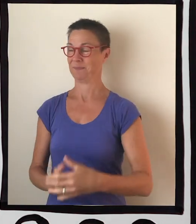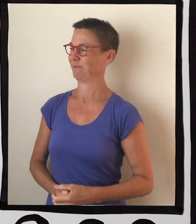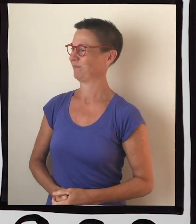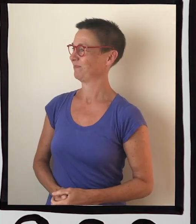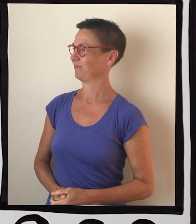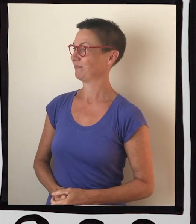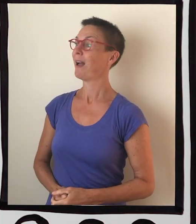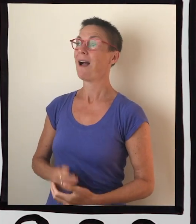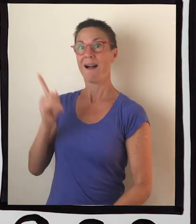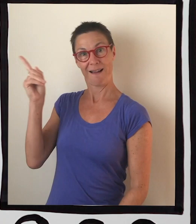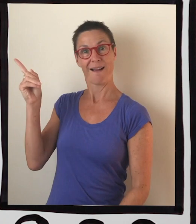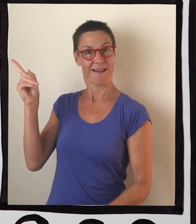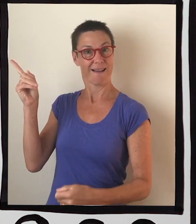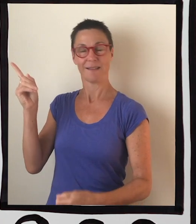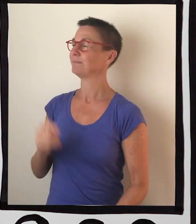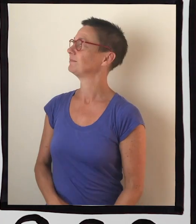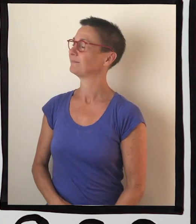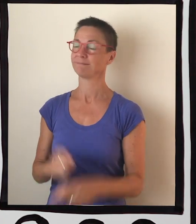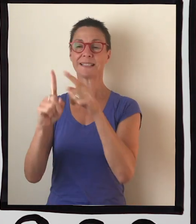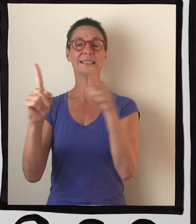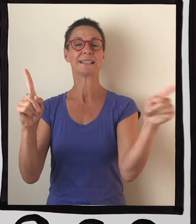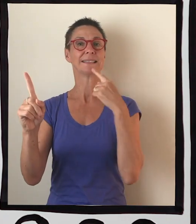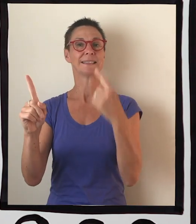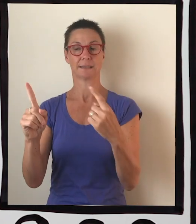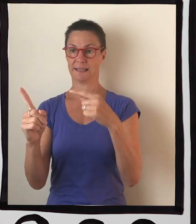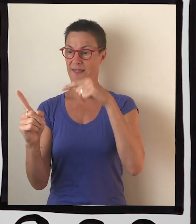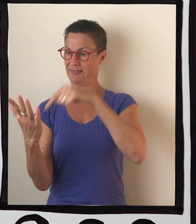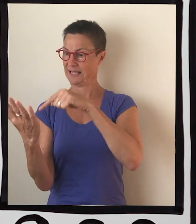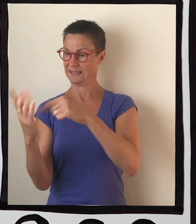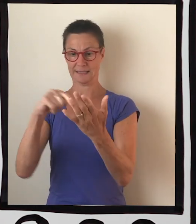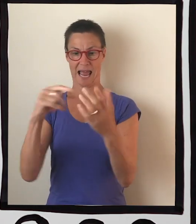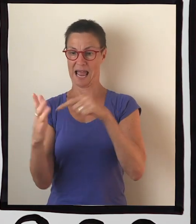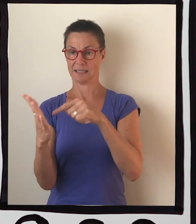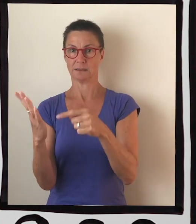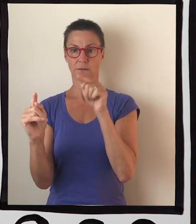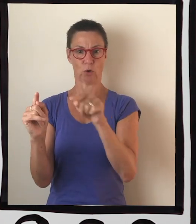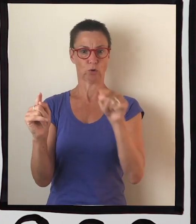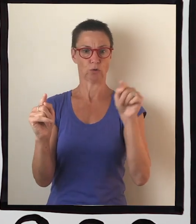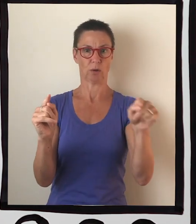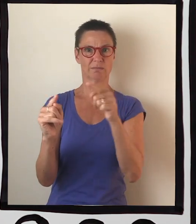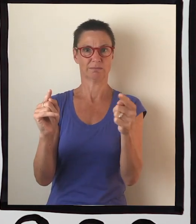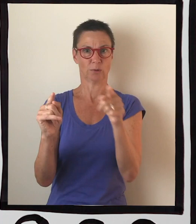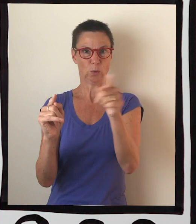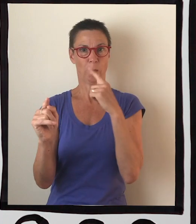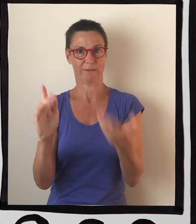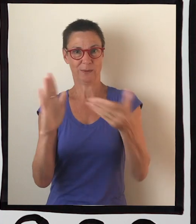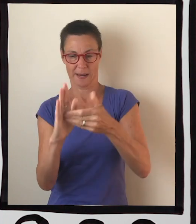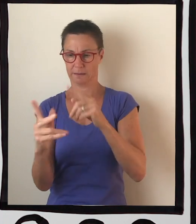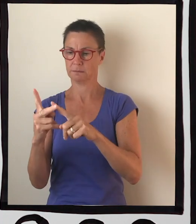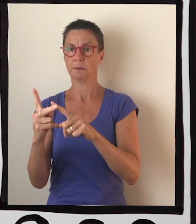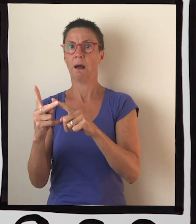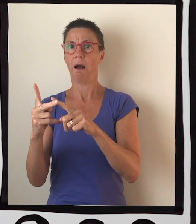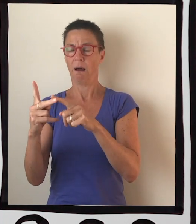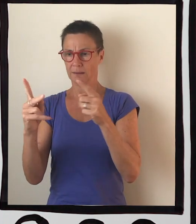earlier. Yes, in here we go. It says, these are the hands that, and it's got a space. The hands that,